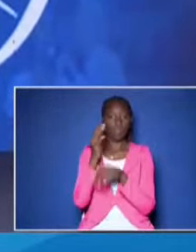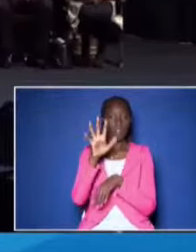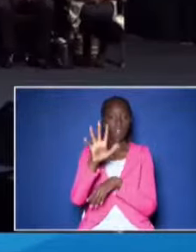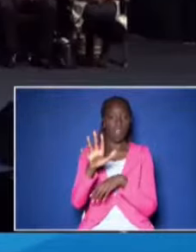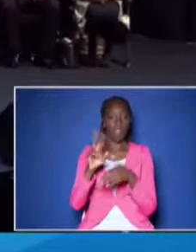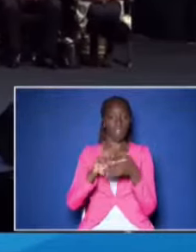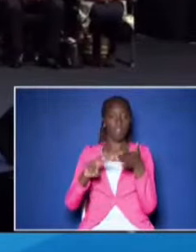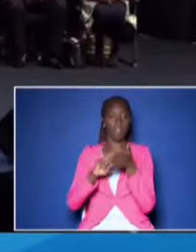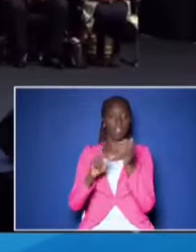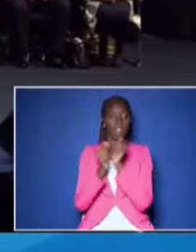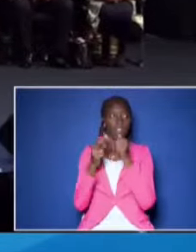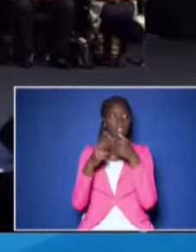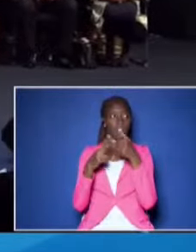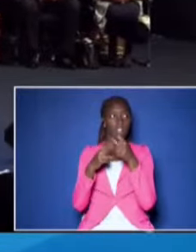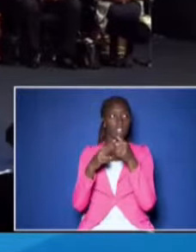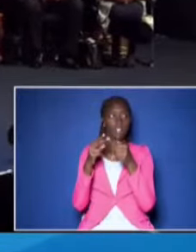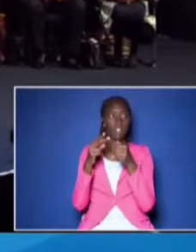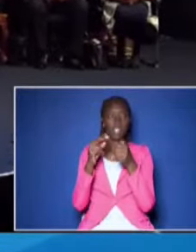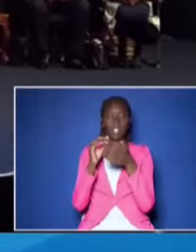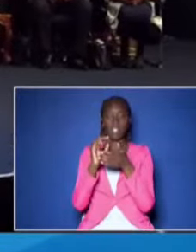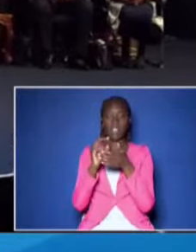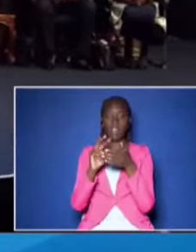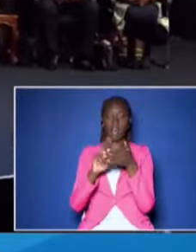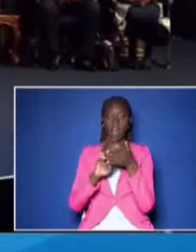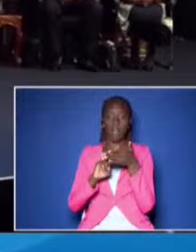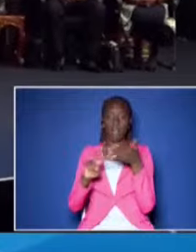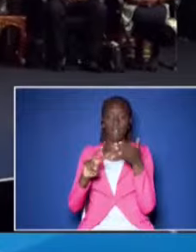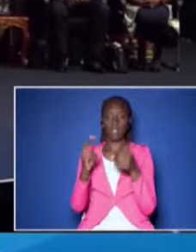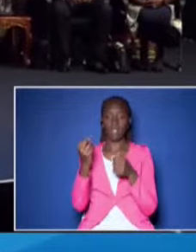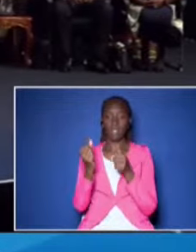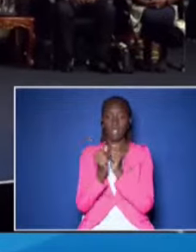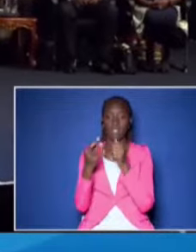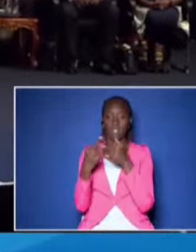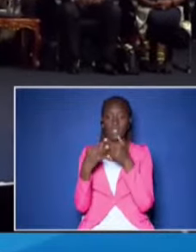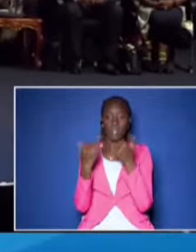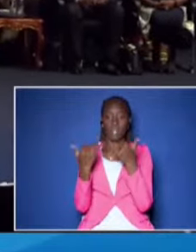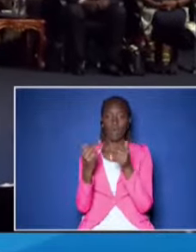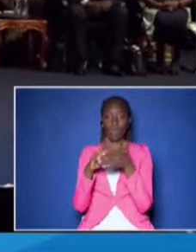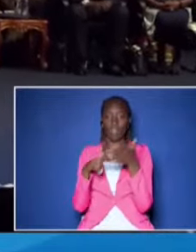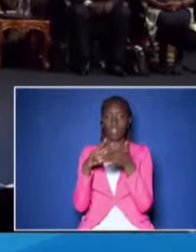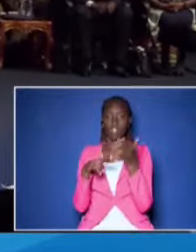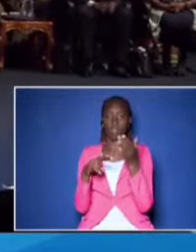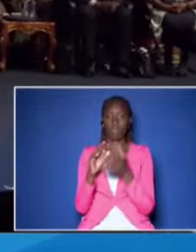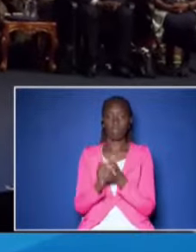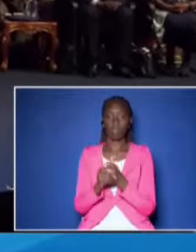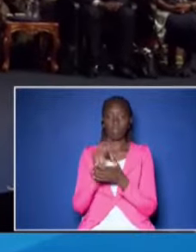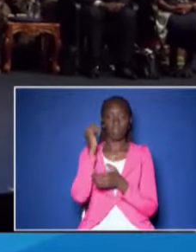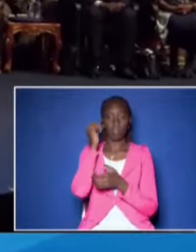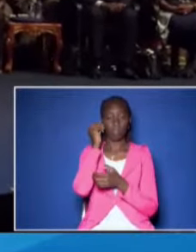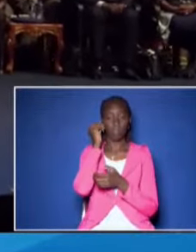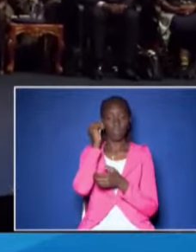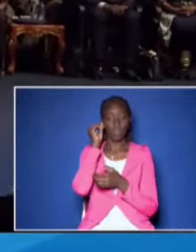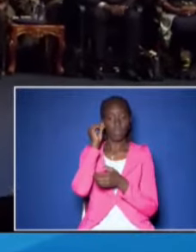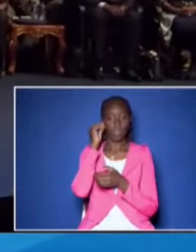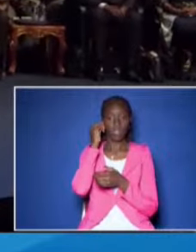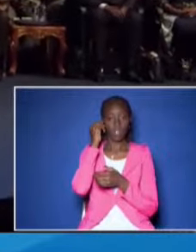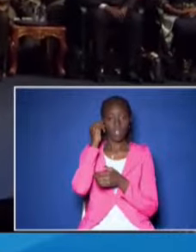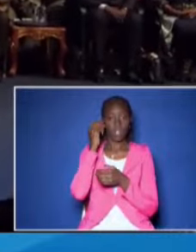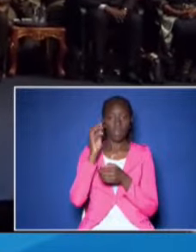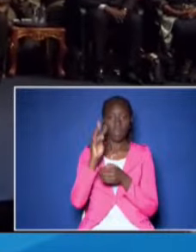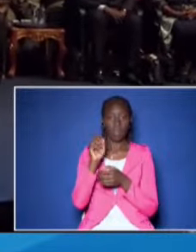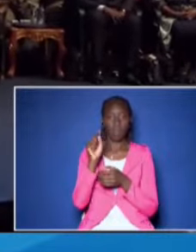verse 17 and 18 Dan please read for us Matthew